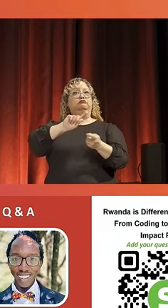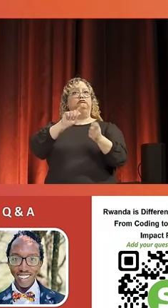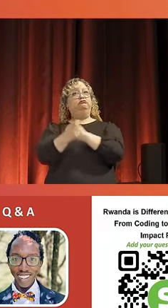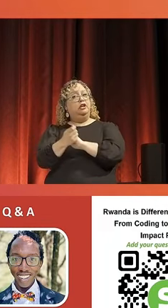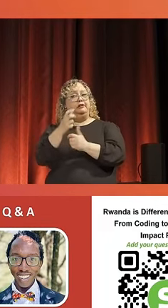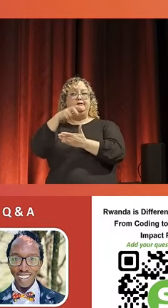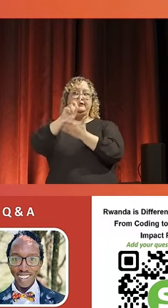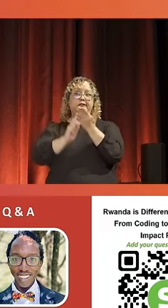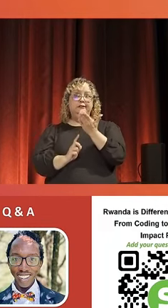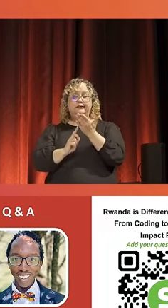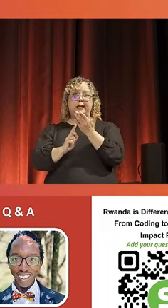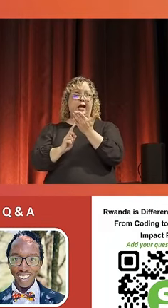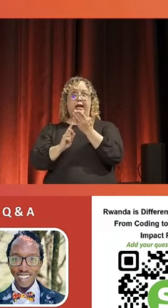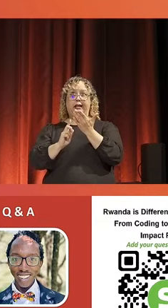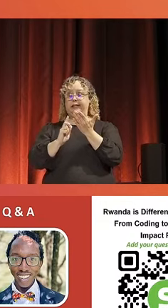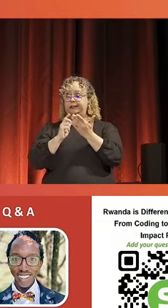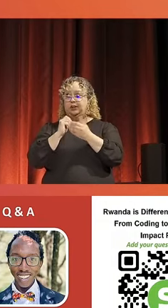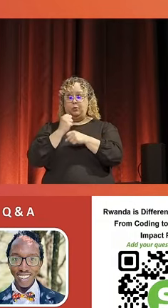some particular way?